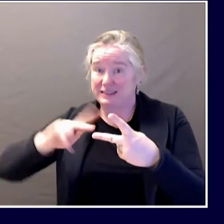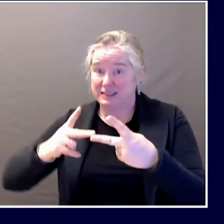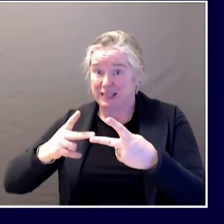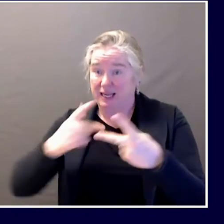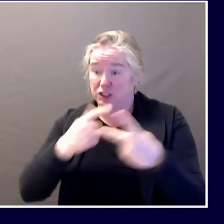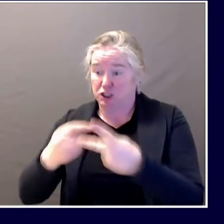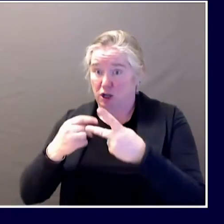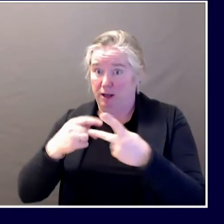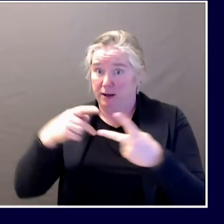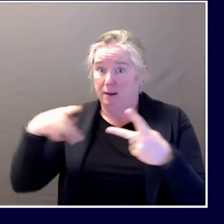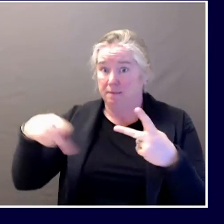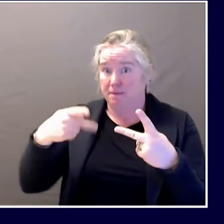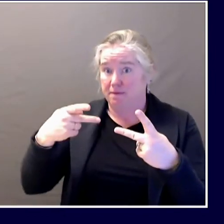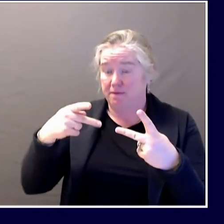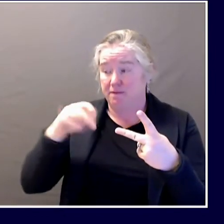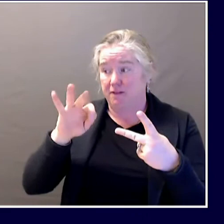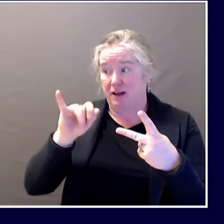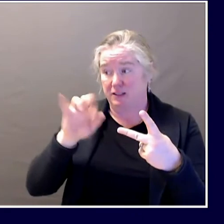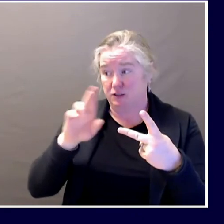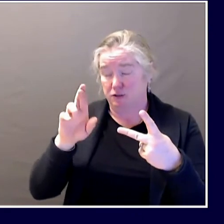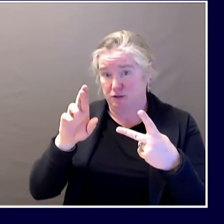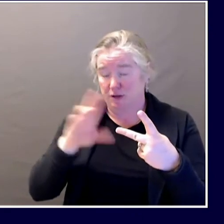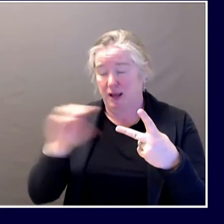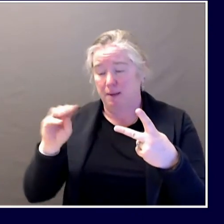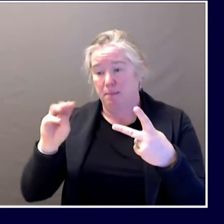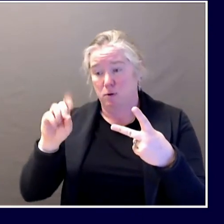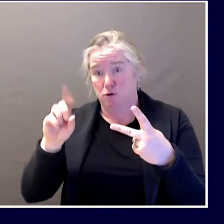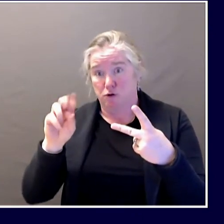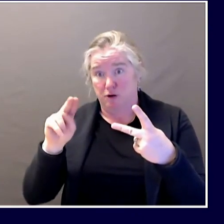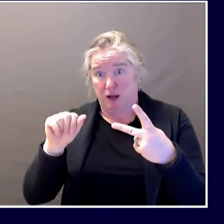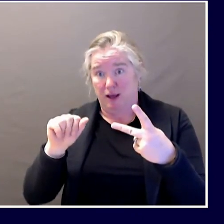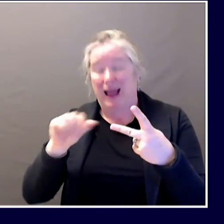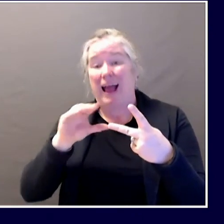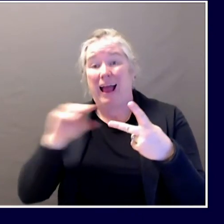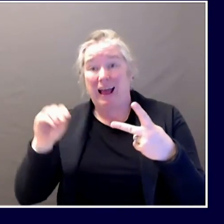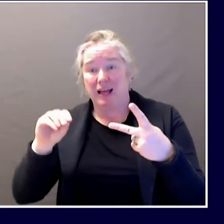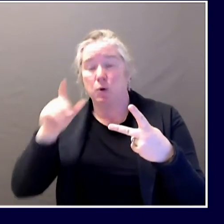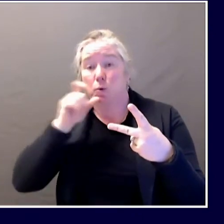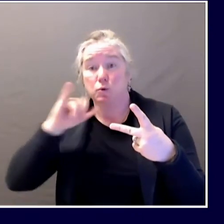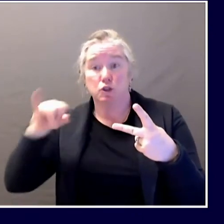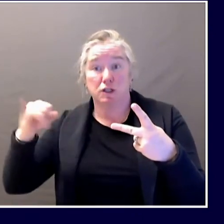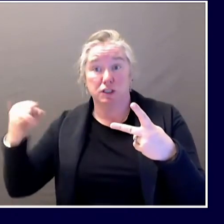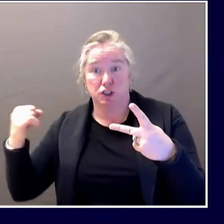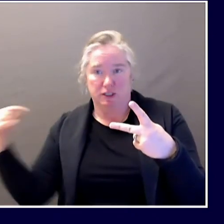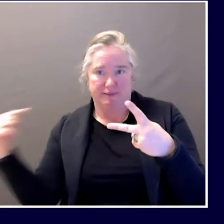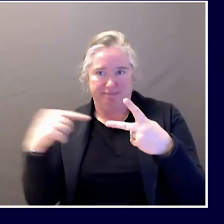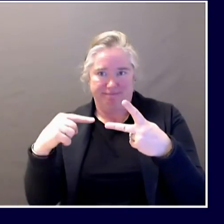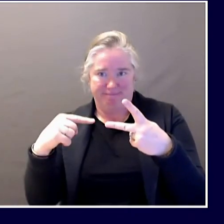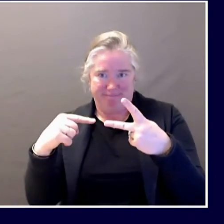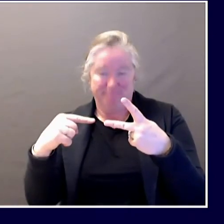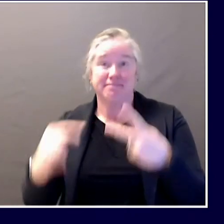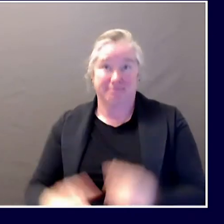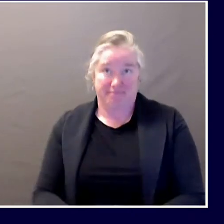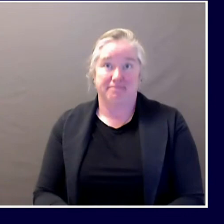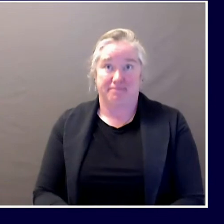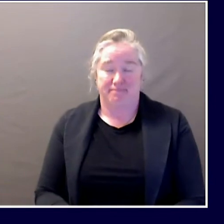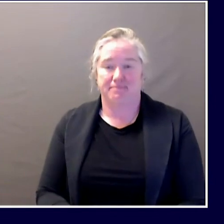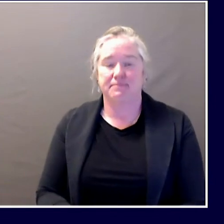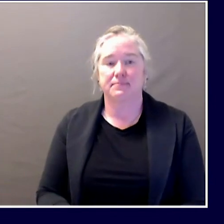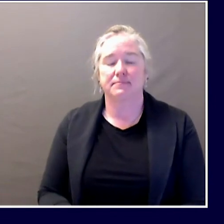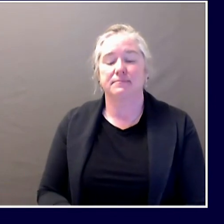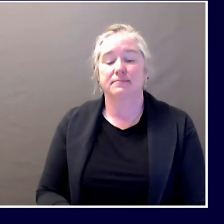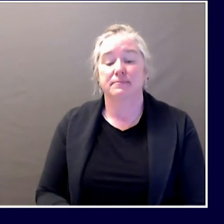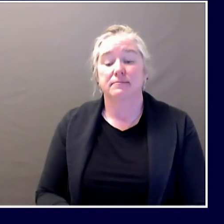vaccine, those numbers are tallied for and accounted in our final dose numbers. To put